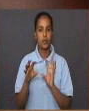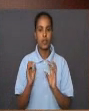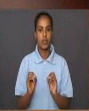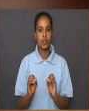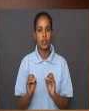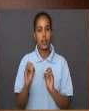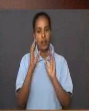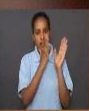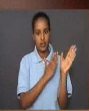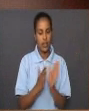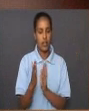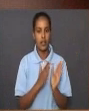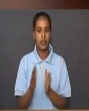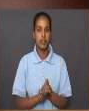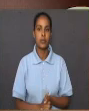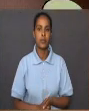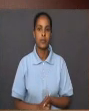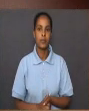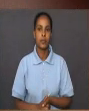Students, let's get ready.